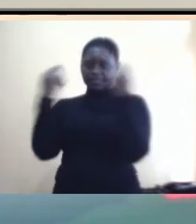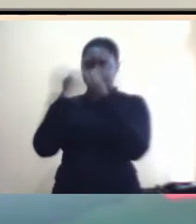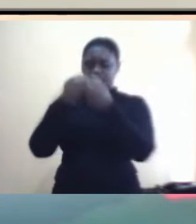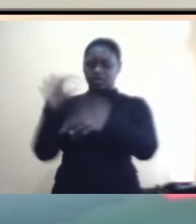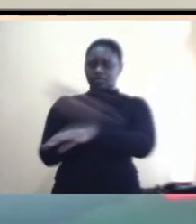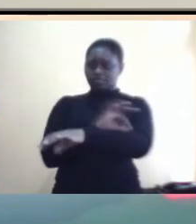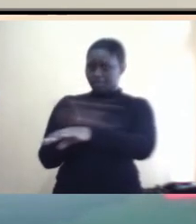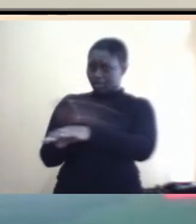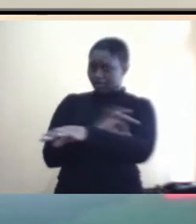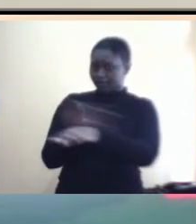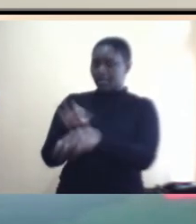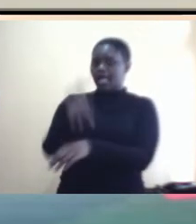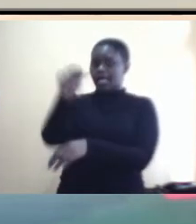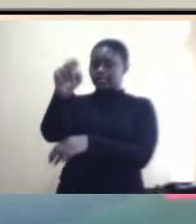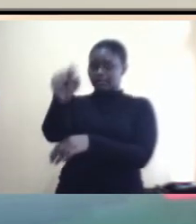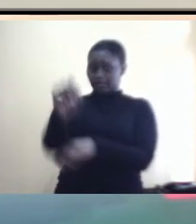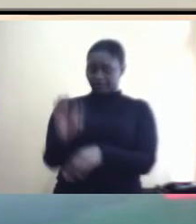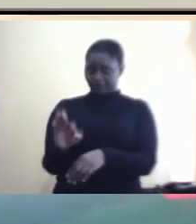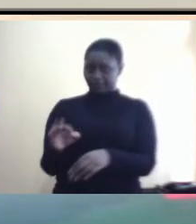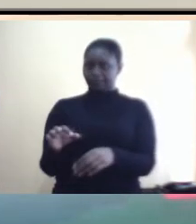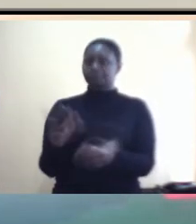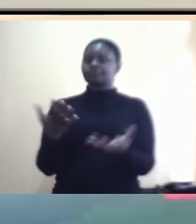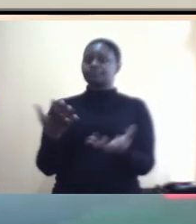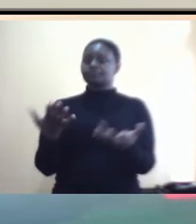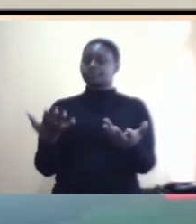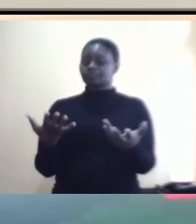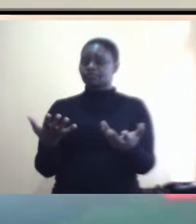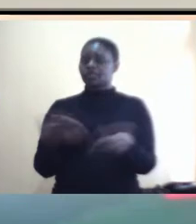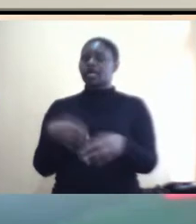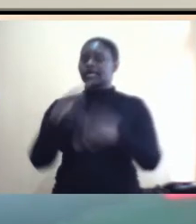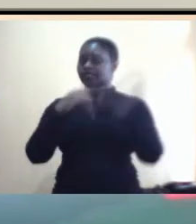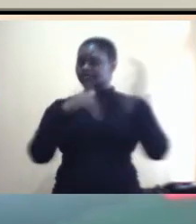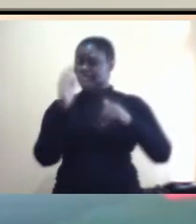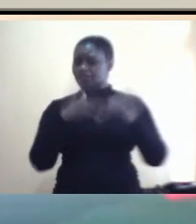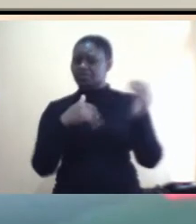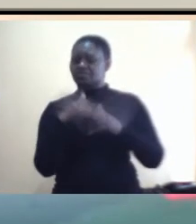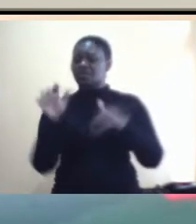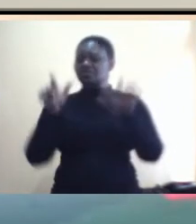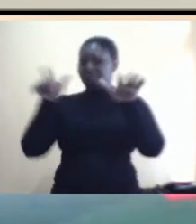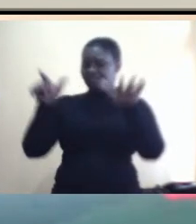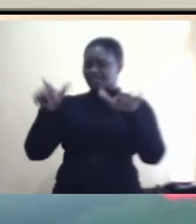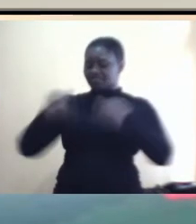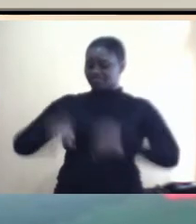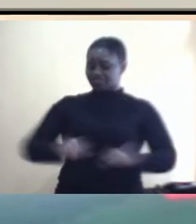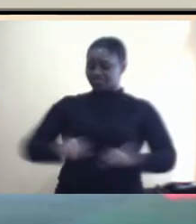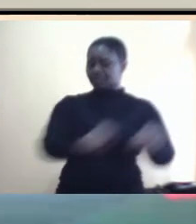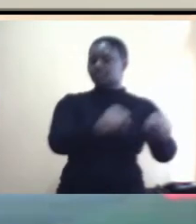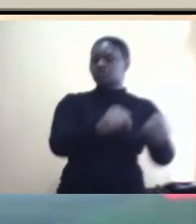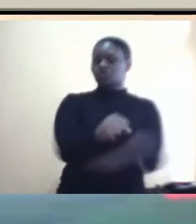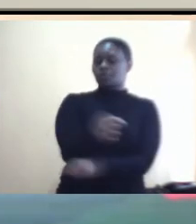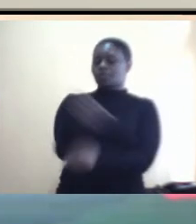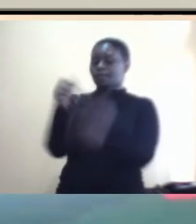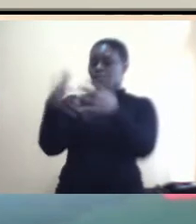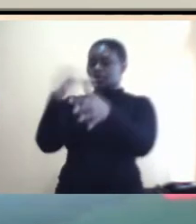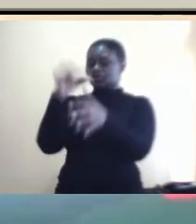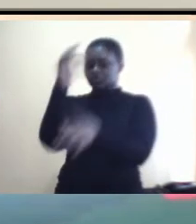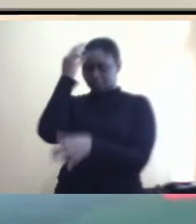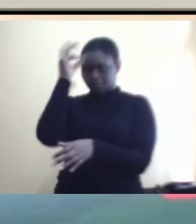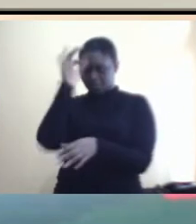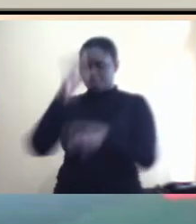The current MTSF is built on 7 strategic priorities of government, which have been